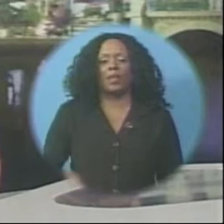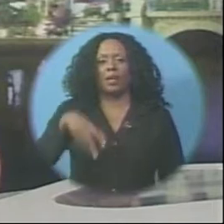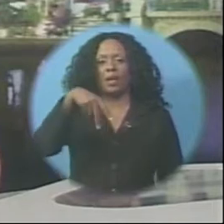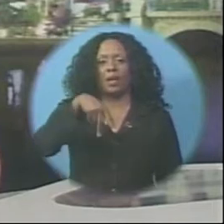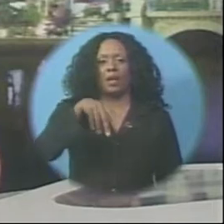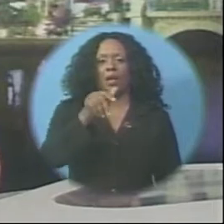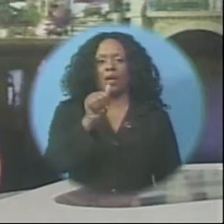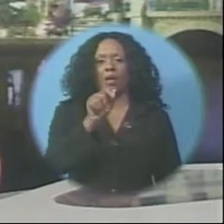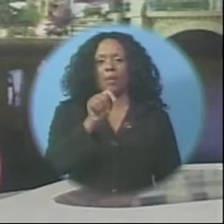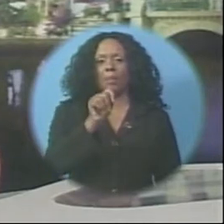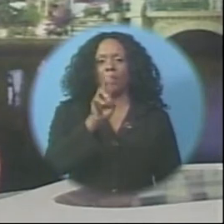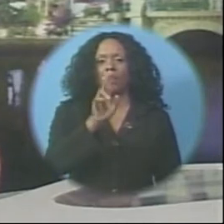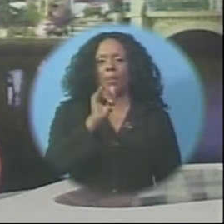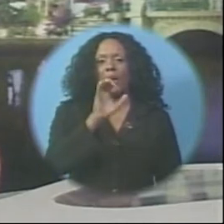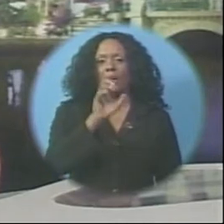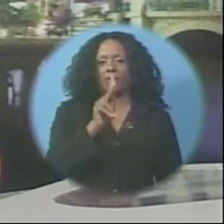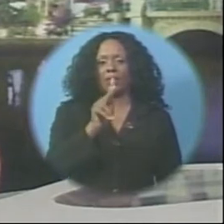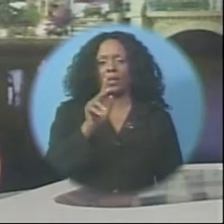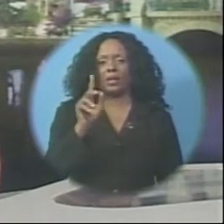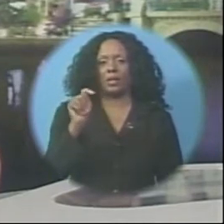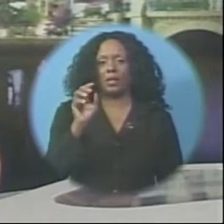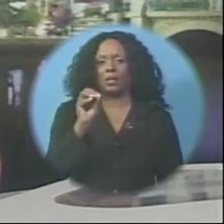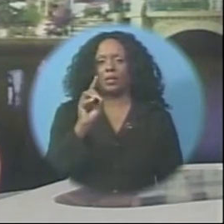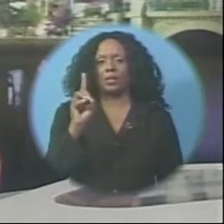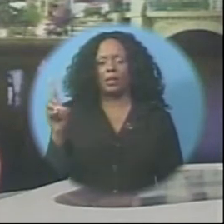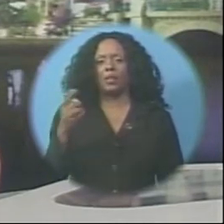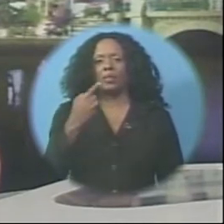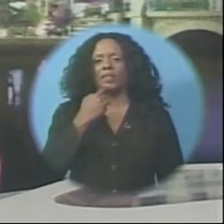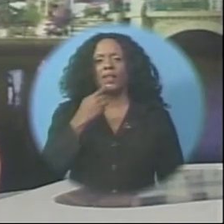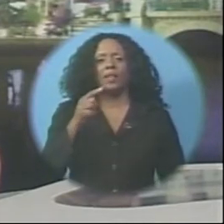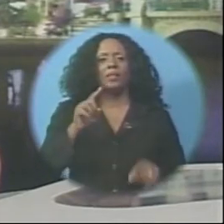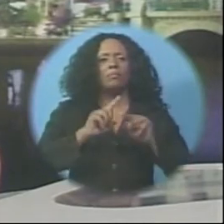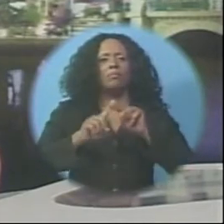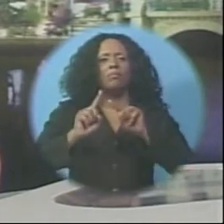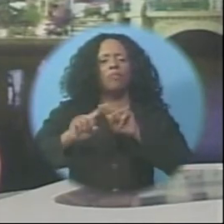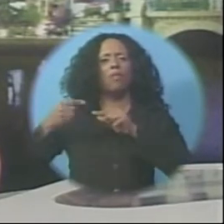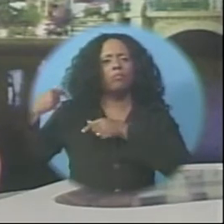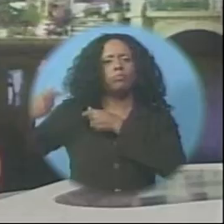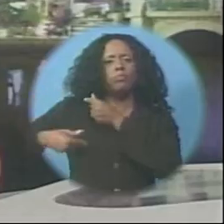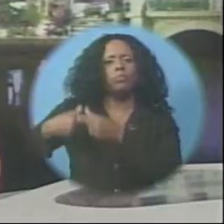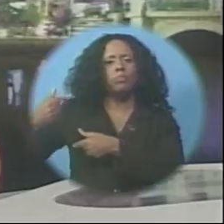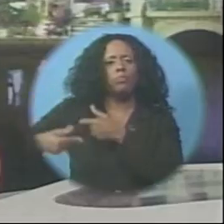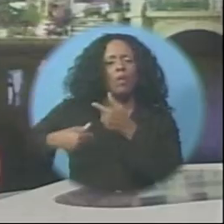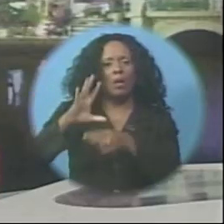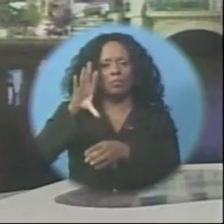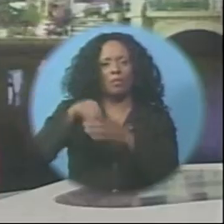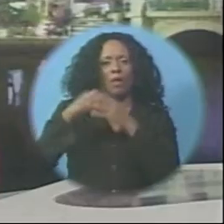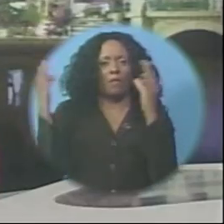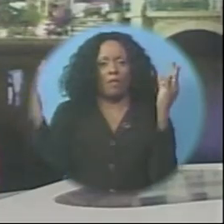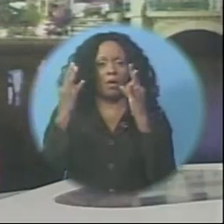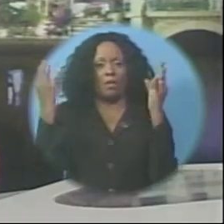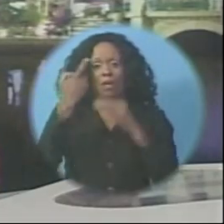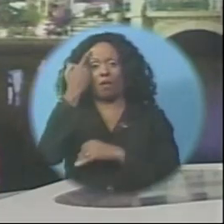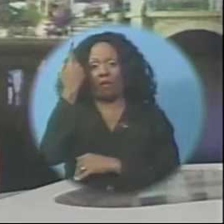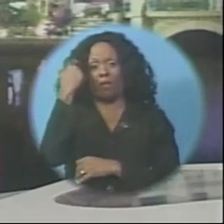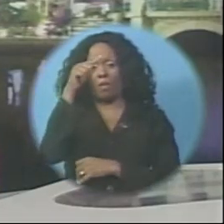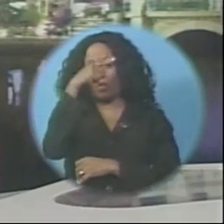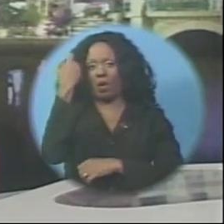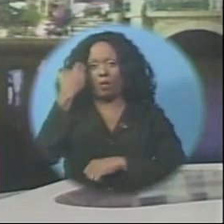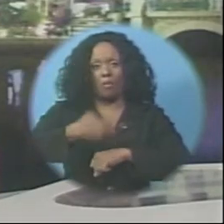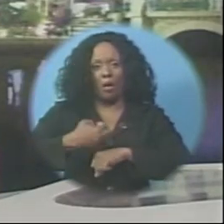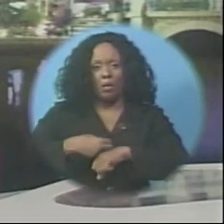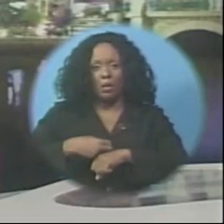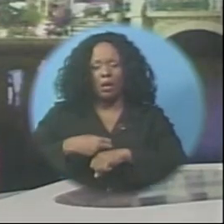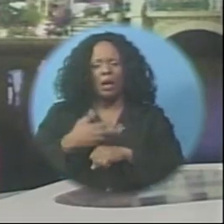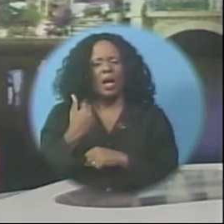Minister of Culture, Senator Patrick Todd, says the wide-ranging intergenerational festival demonstrates Black Rock's growing confidence in the